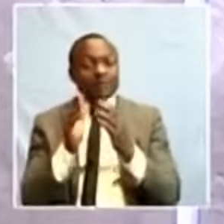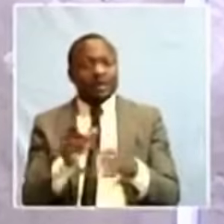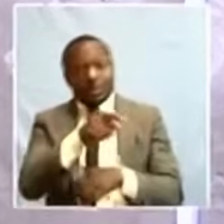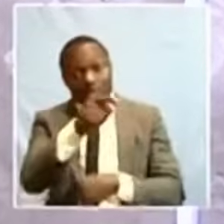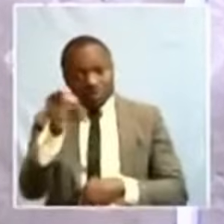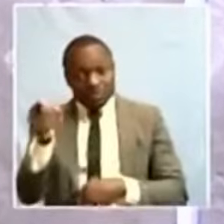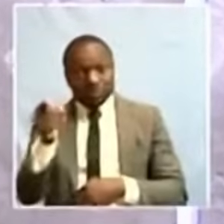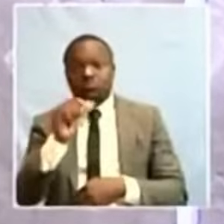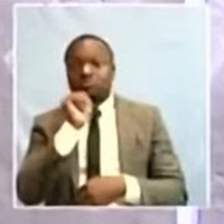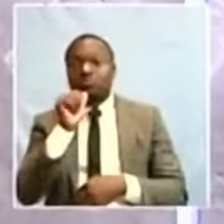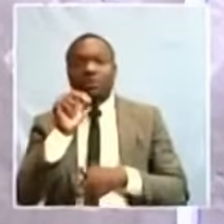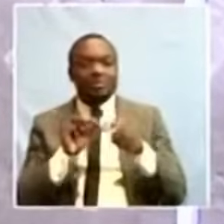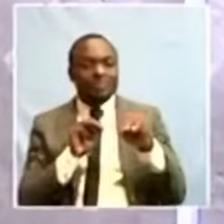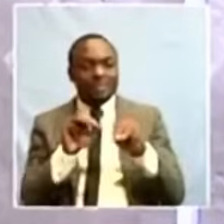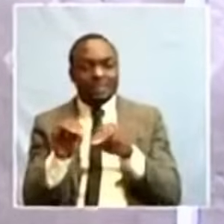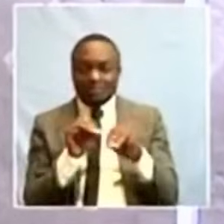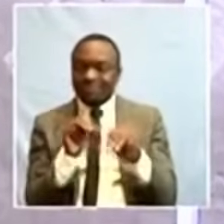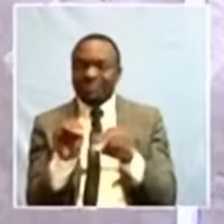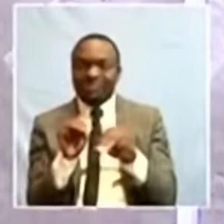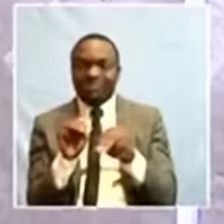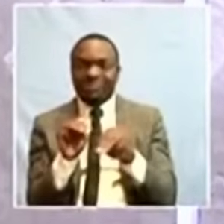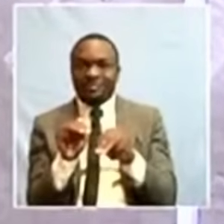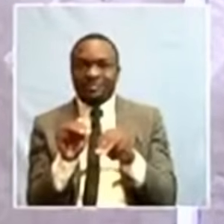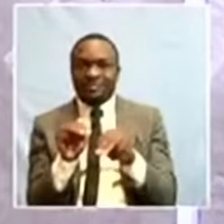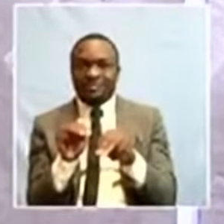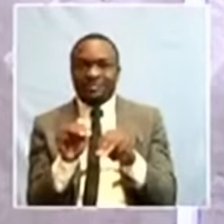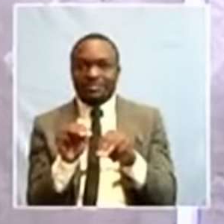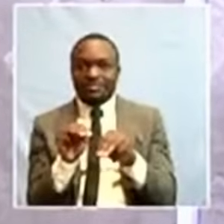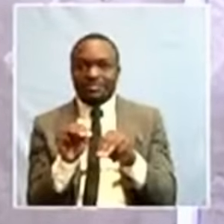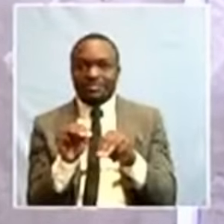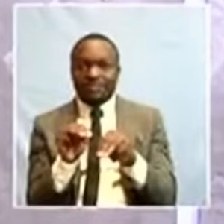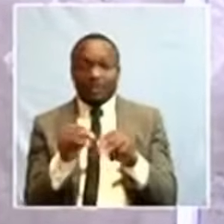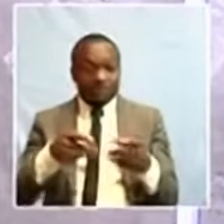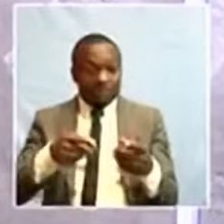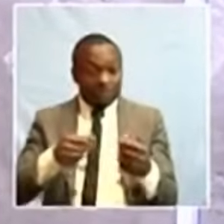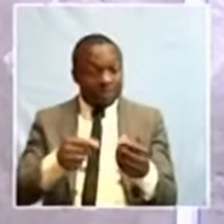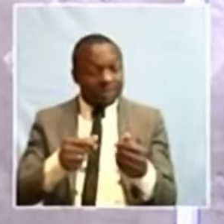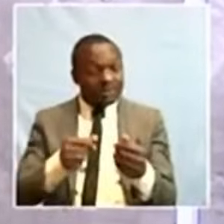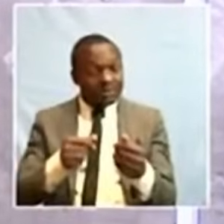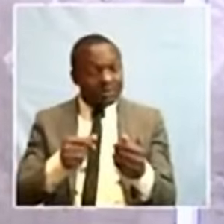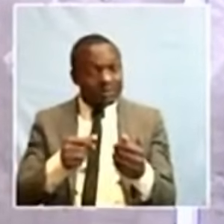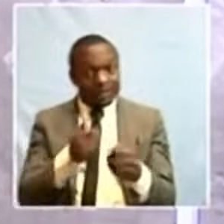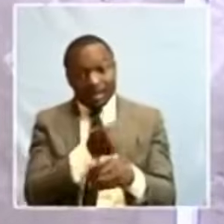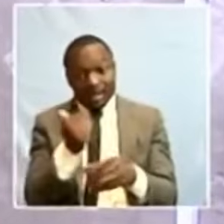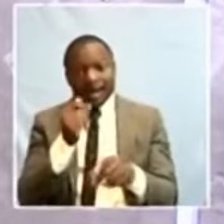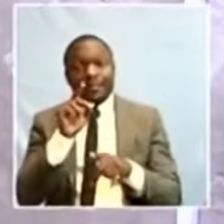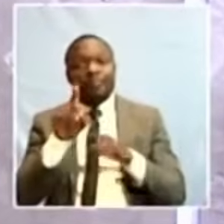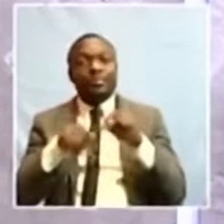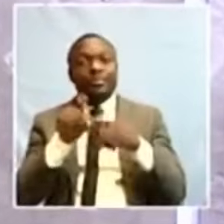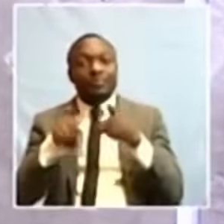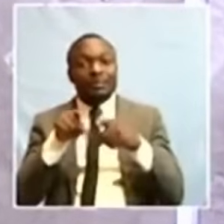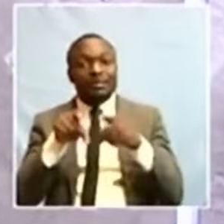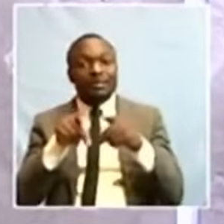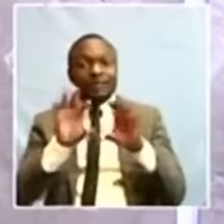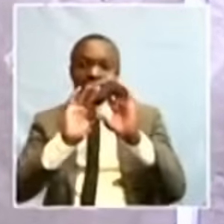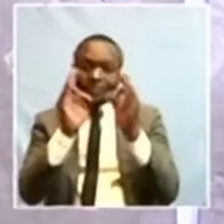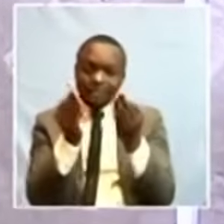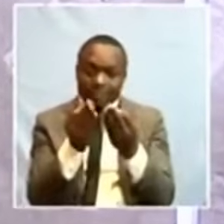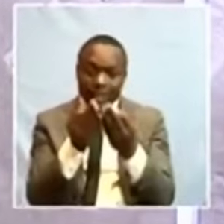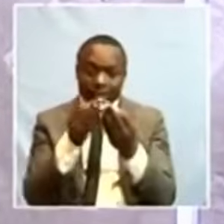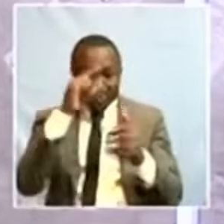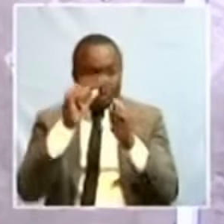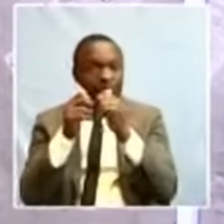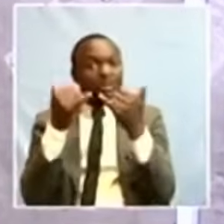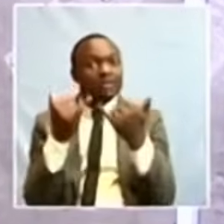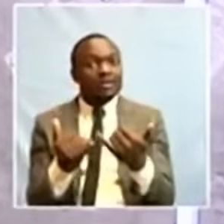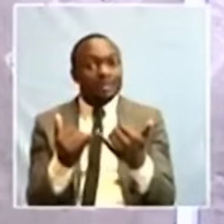those that might not manage to feed other people in terms of families, because